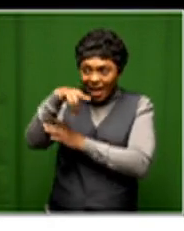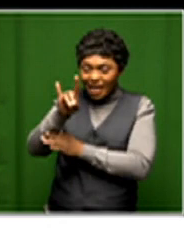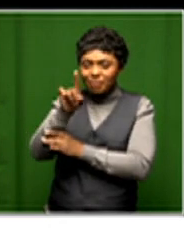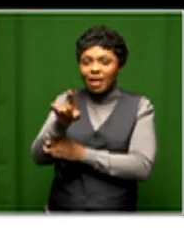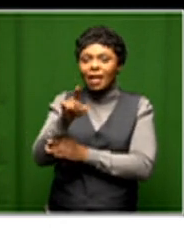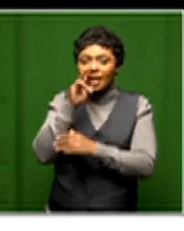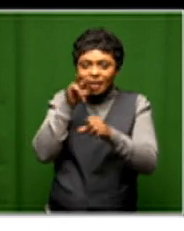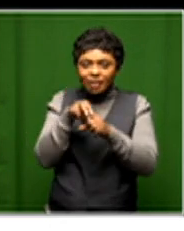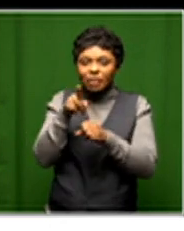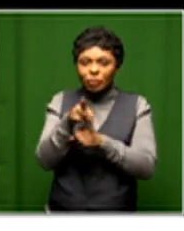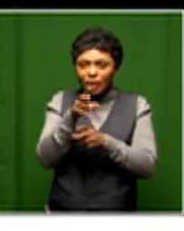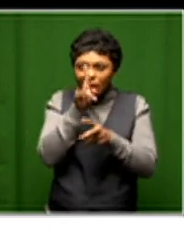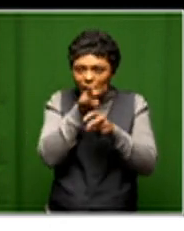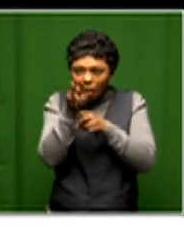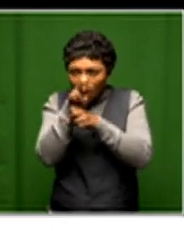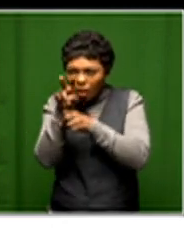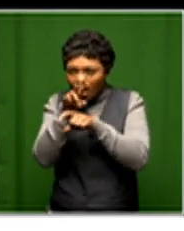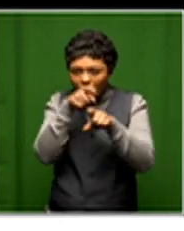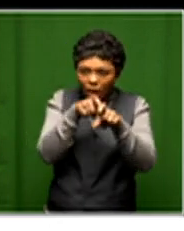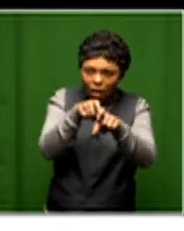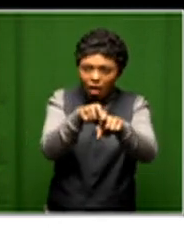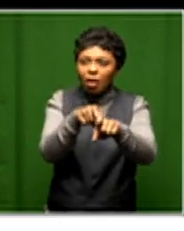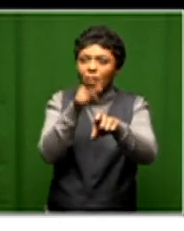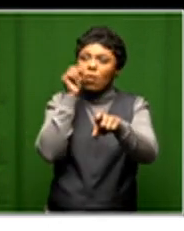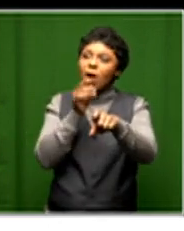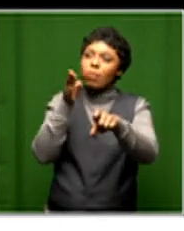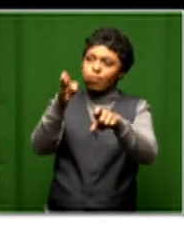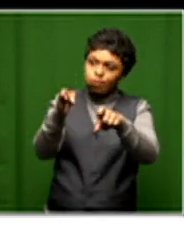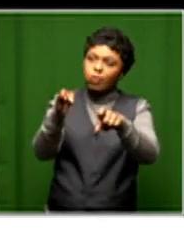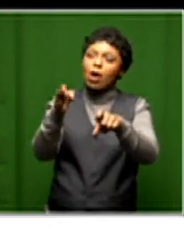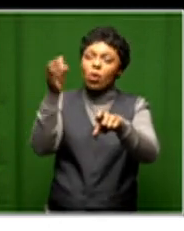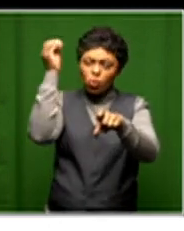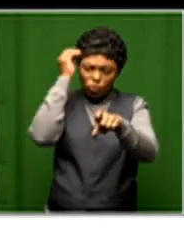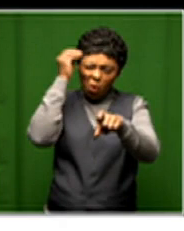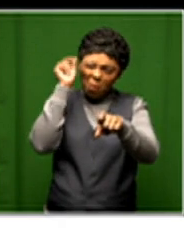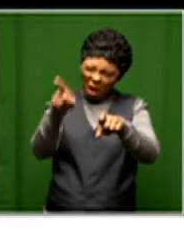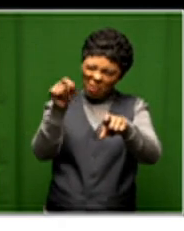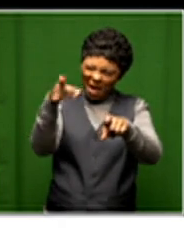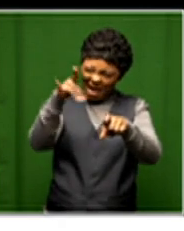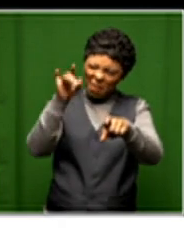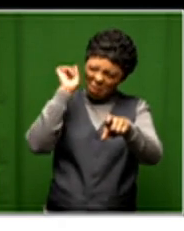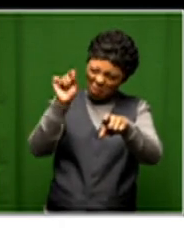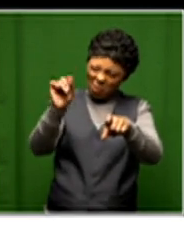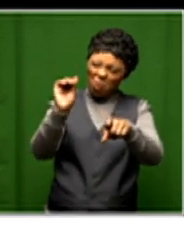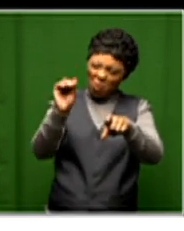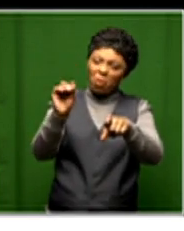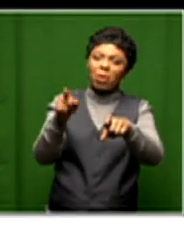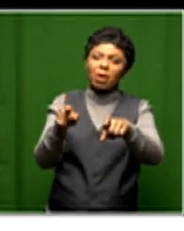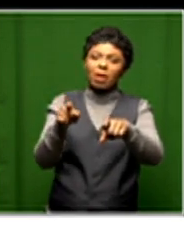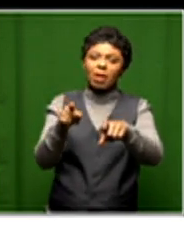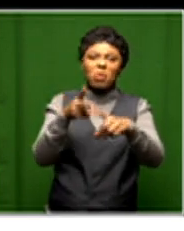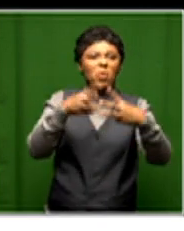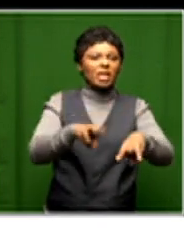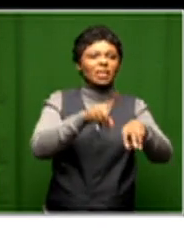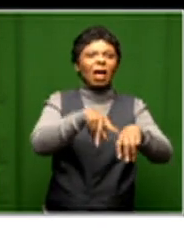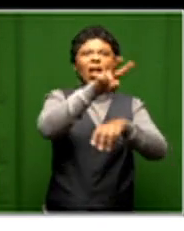be tagged so that when they take the game drive, they go exactly where animals are. You see, instead of